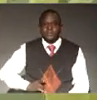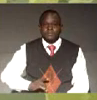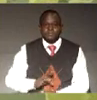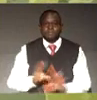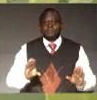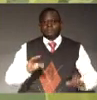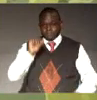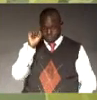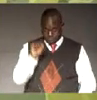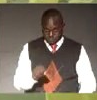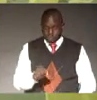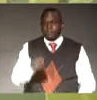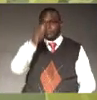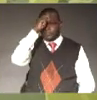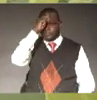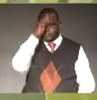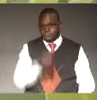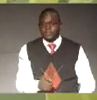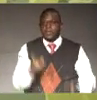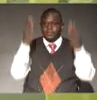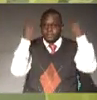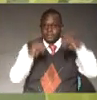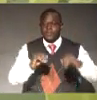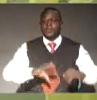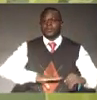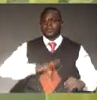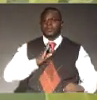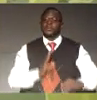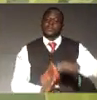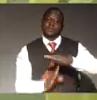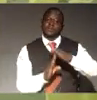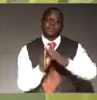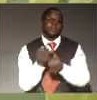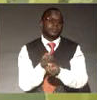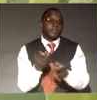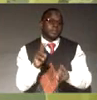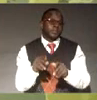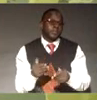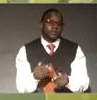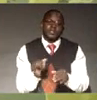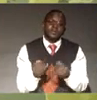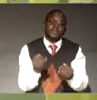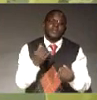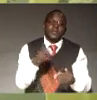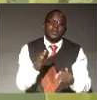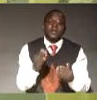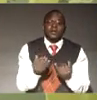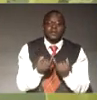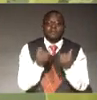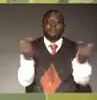Yes, that was the ruling there on the presidential age limit, and of course, different people there giving their views, some